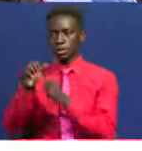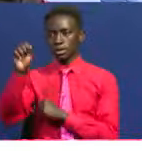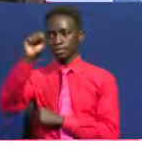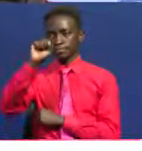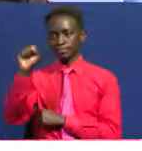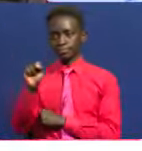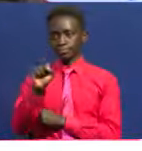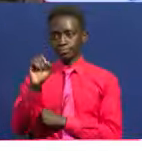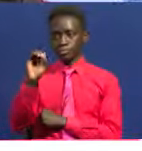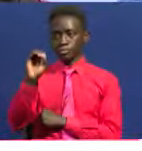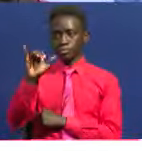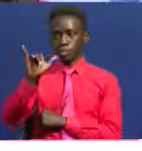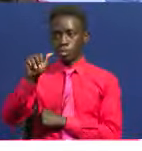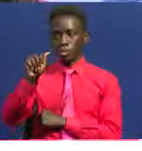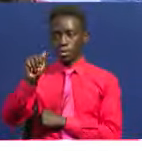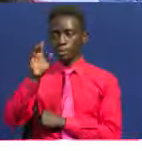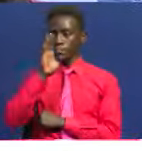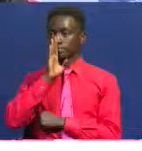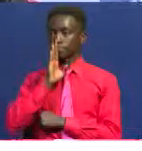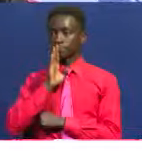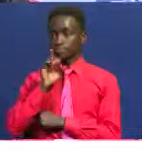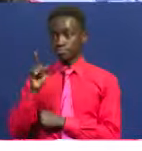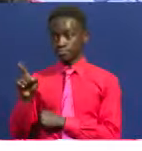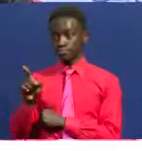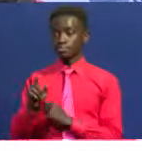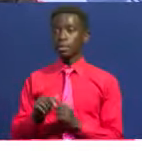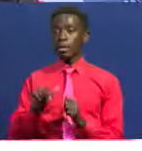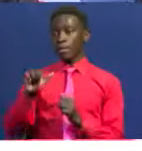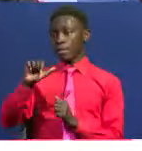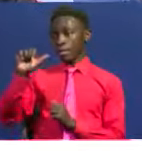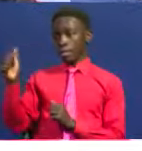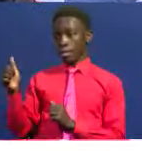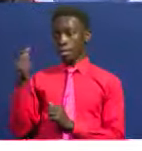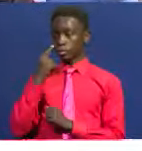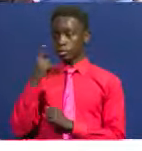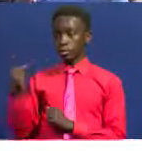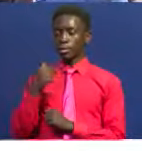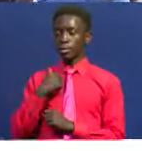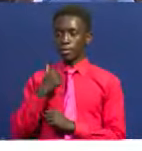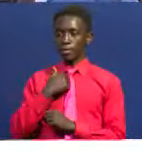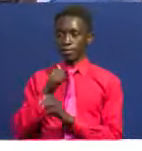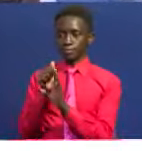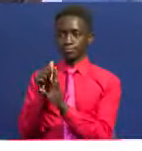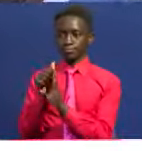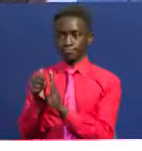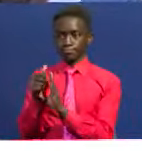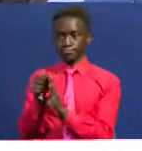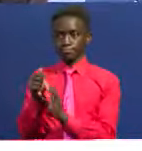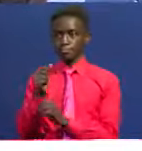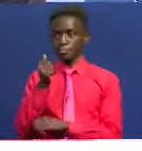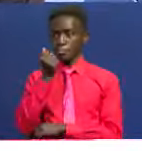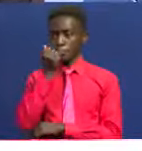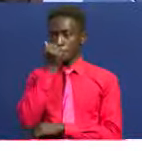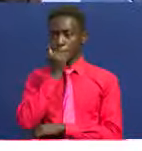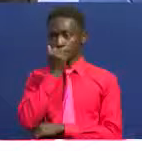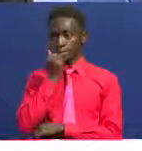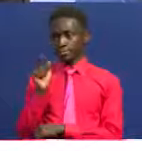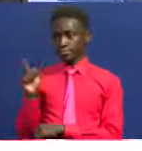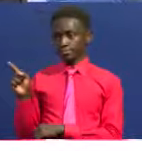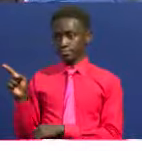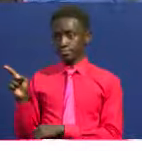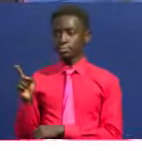nyingine unaona kuna mahindi, na tumepata faida sana kutoka na watu wa